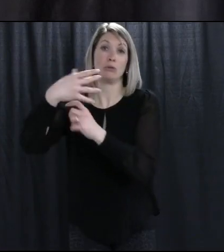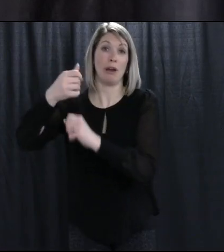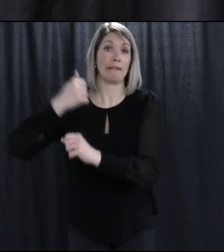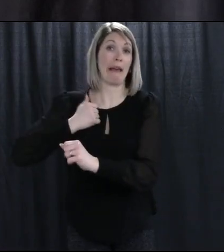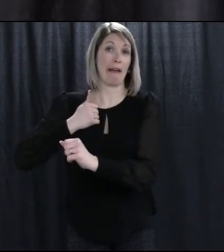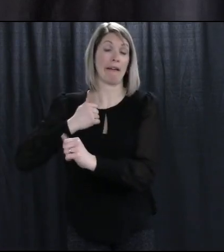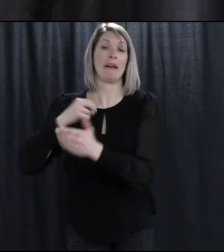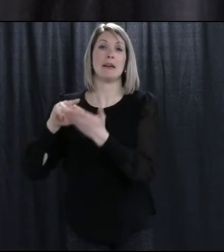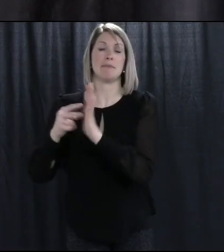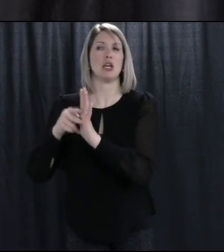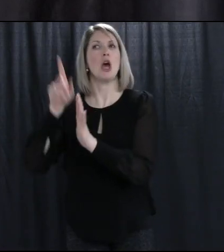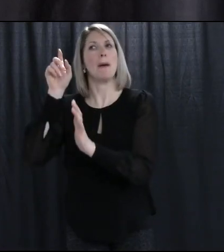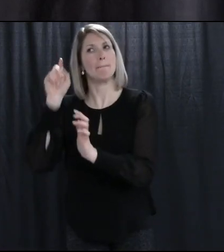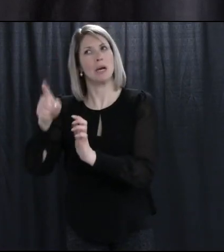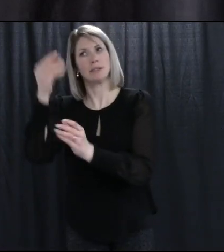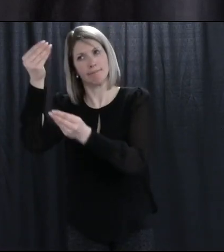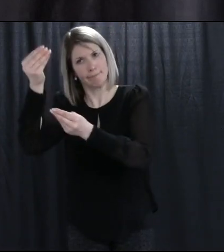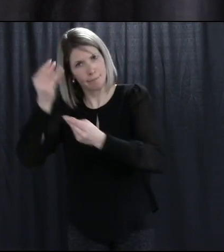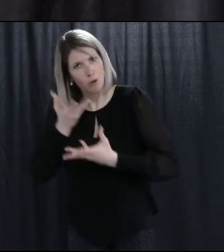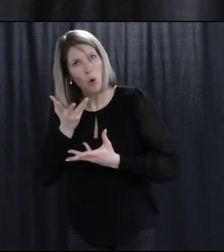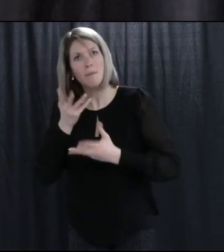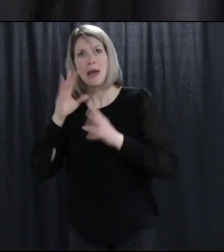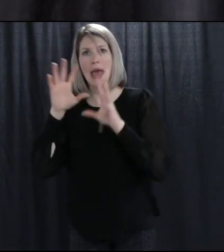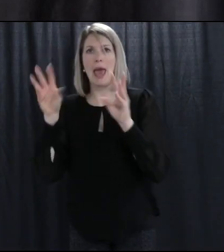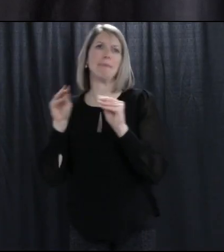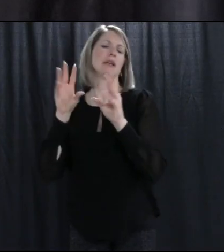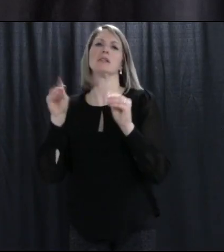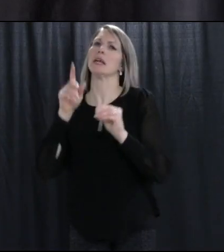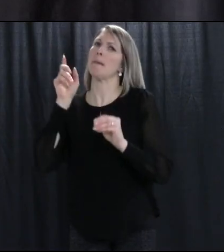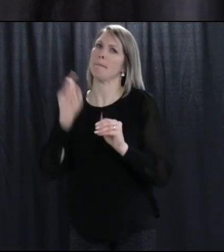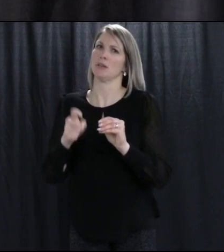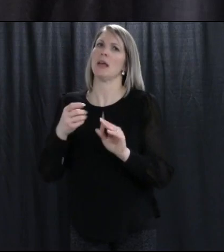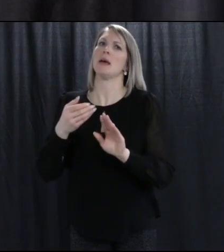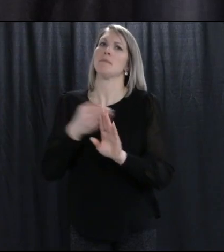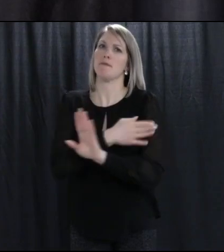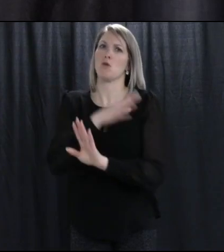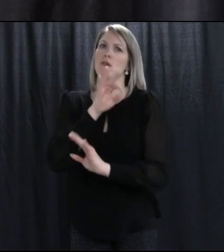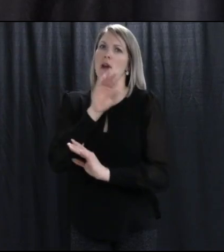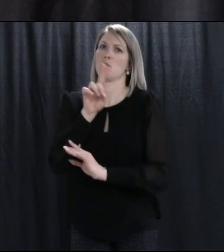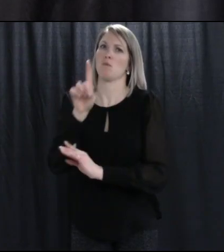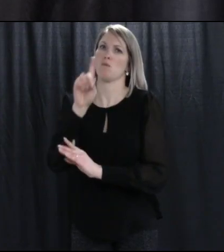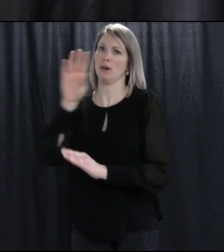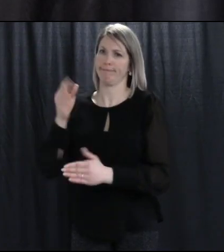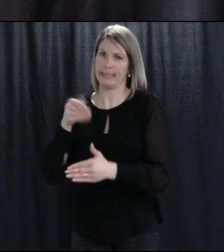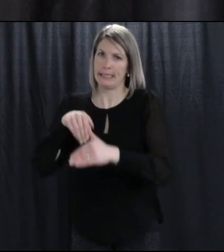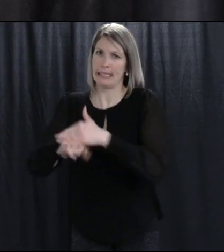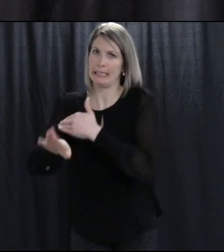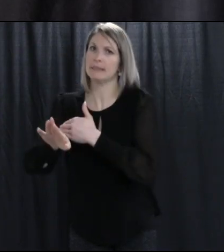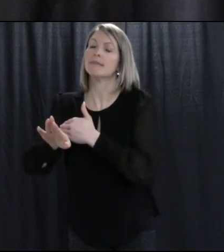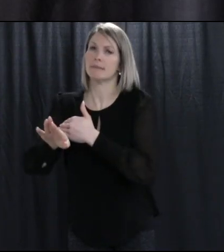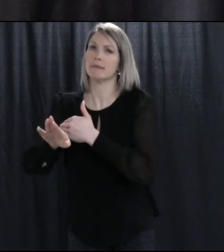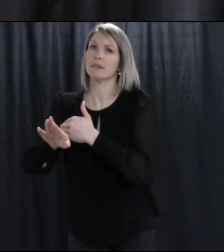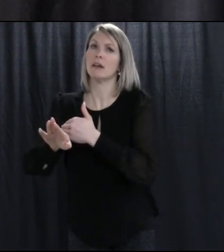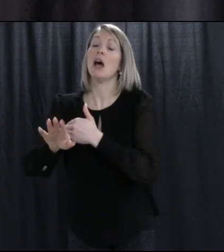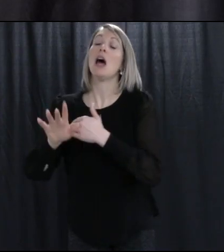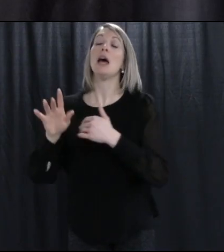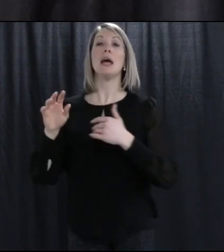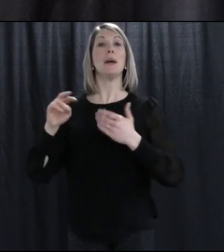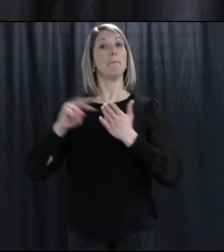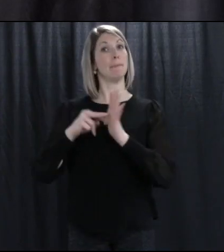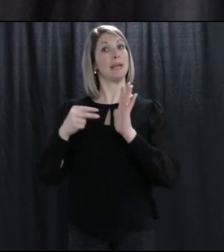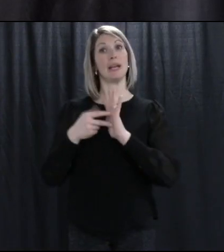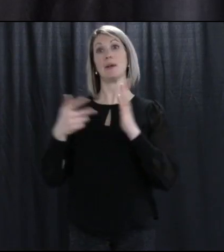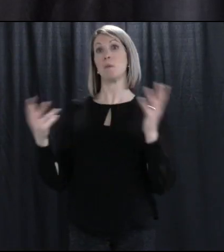that information available to the dispatcher, the 911 dispatcher. There is PPE then